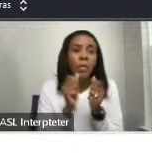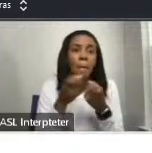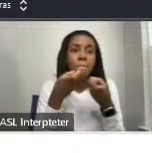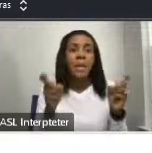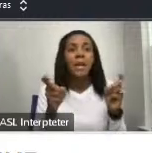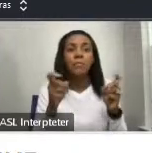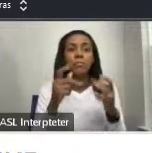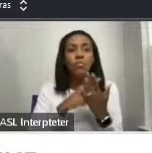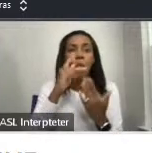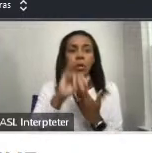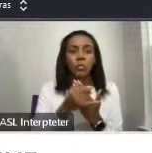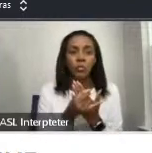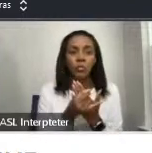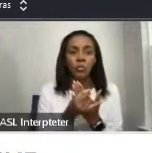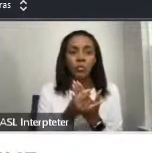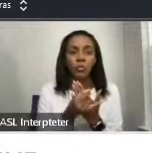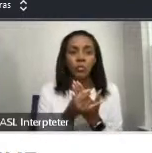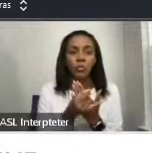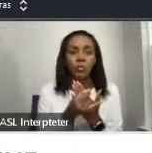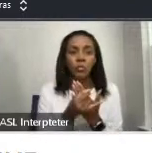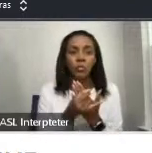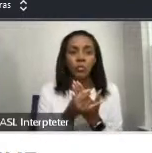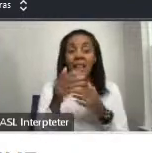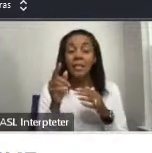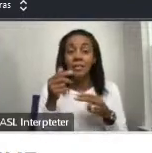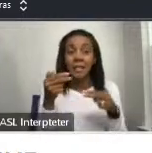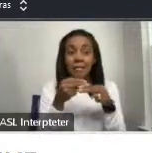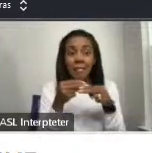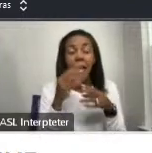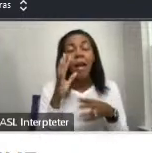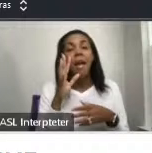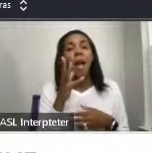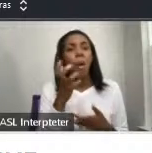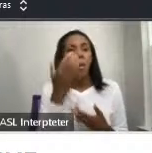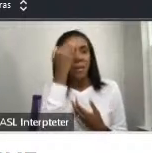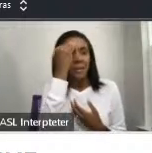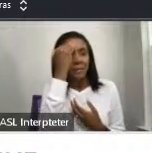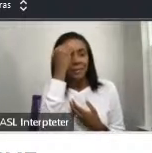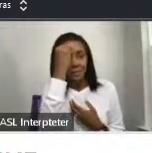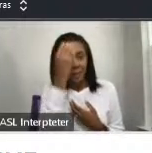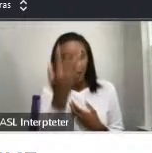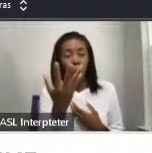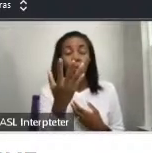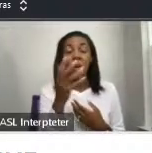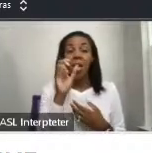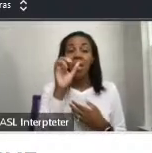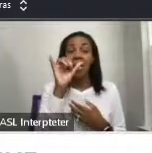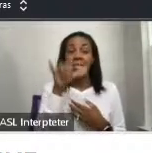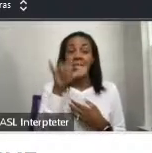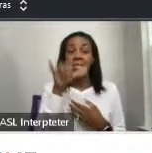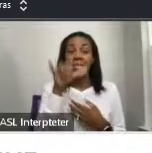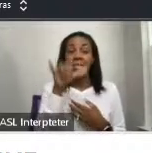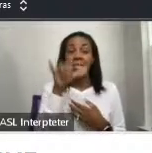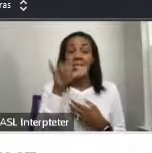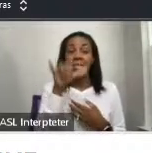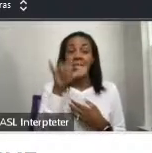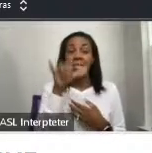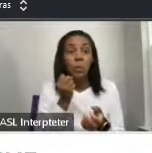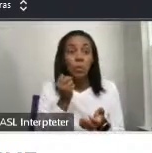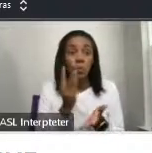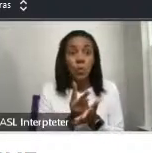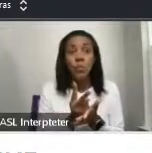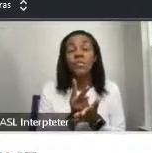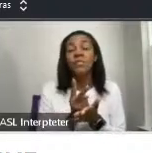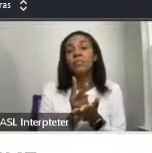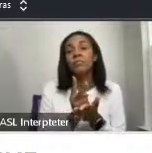Next slide, this design, I do want to tell you the design has been reviewed and approved at every stage in 7